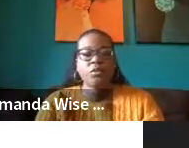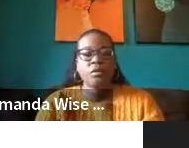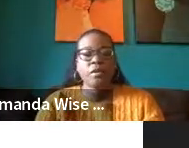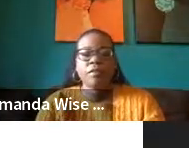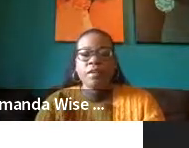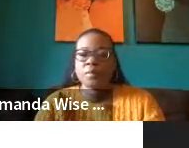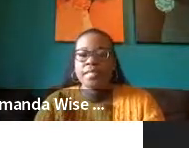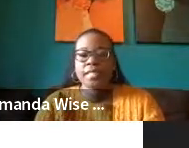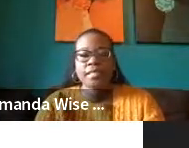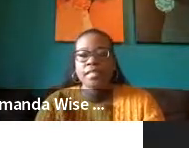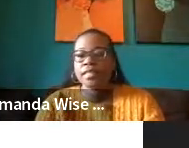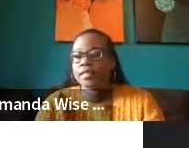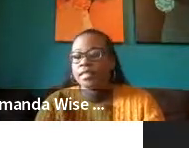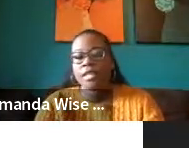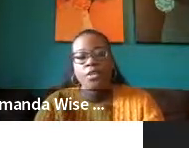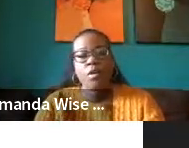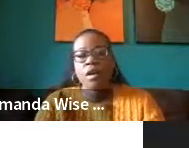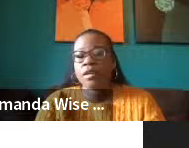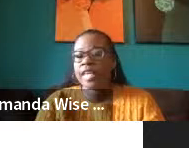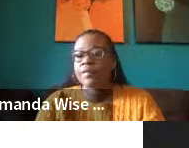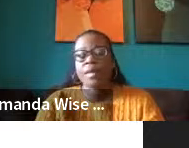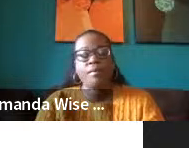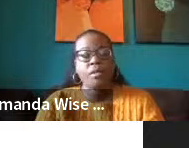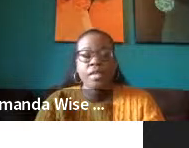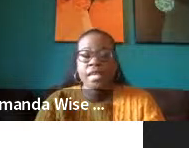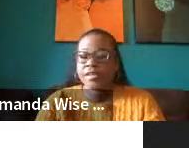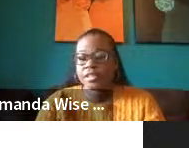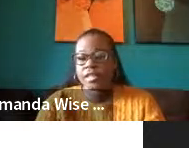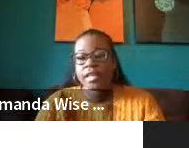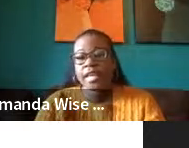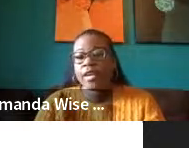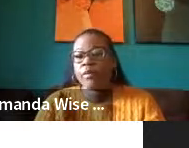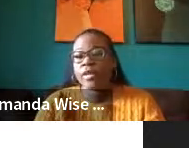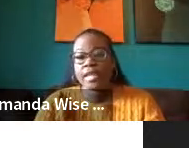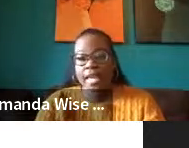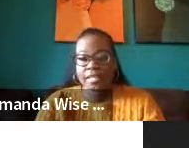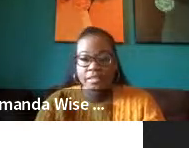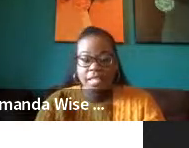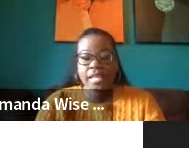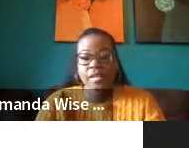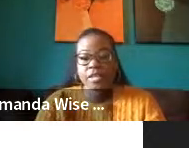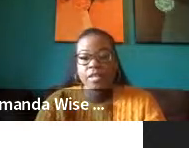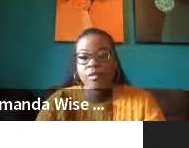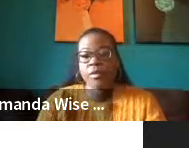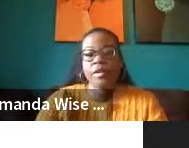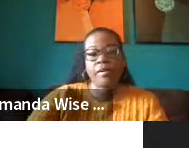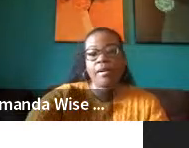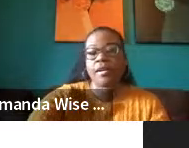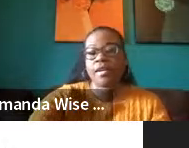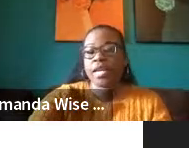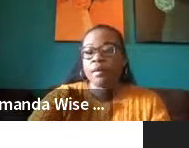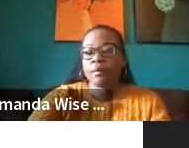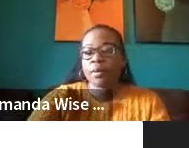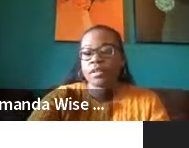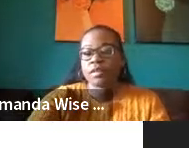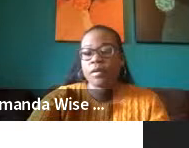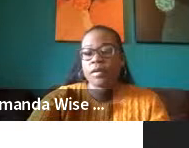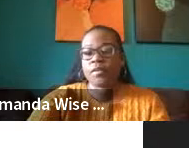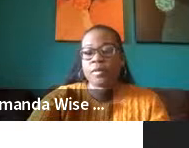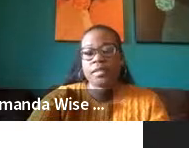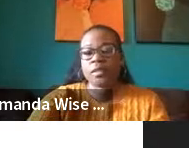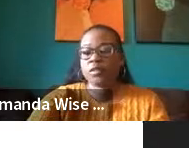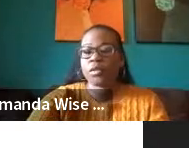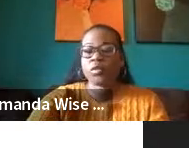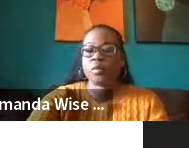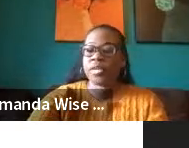at the Android folks because I say, listen, you all are giving me blurry energy and we need HD energy when we're up here posting